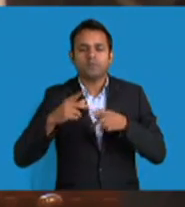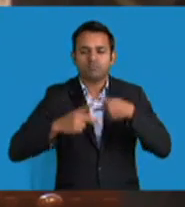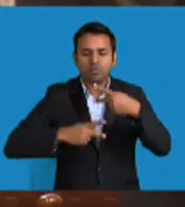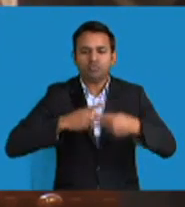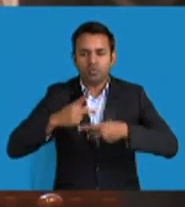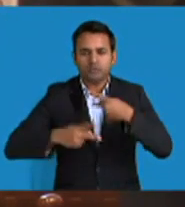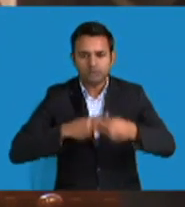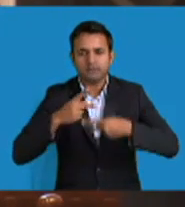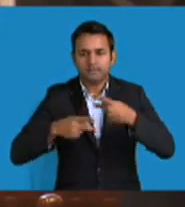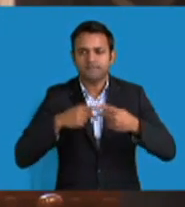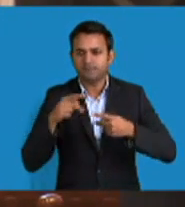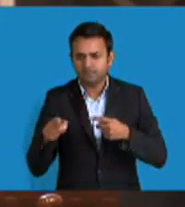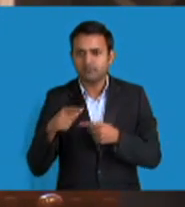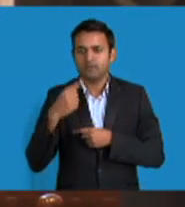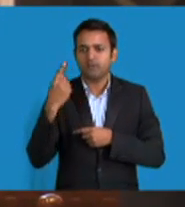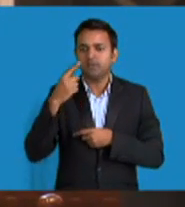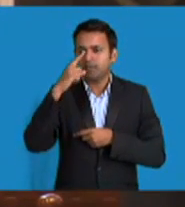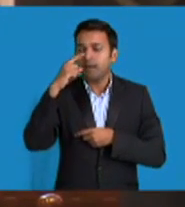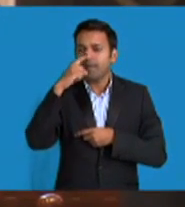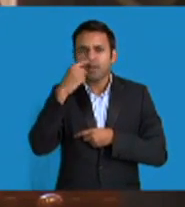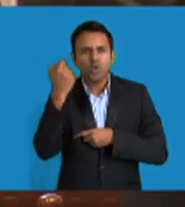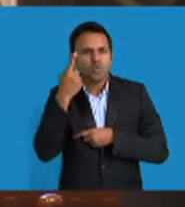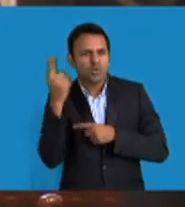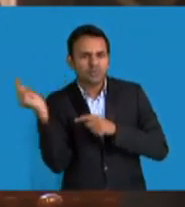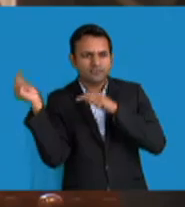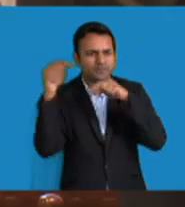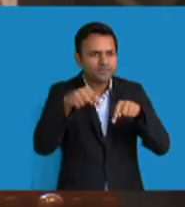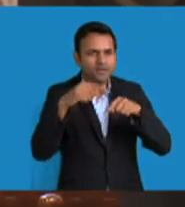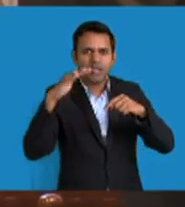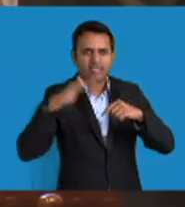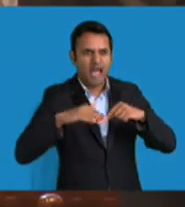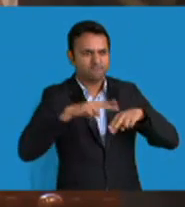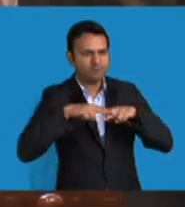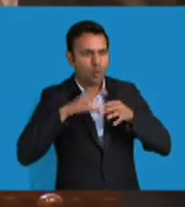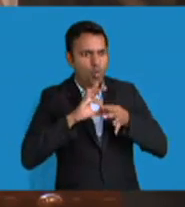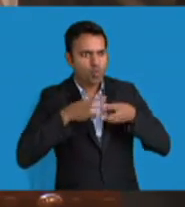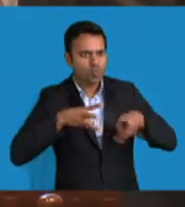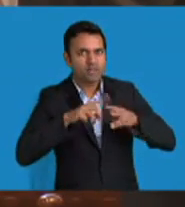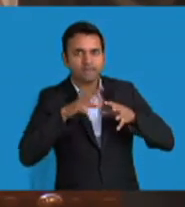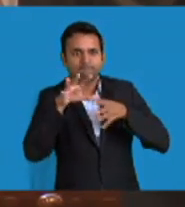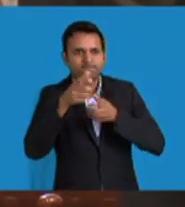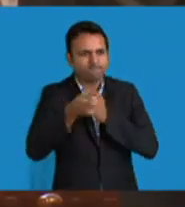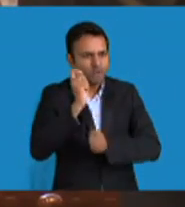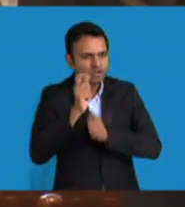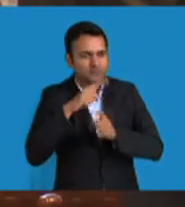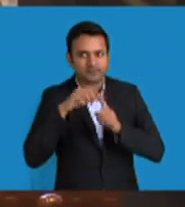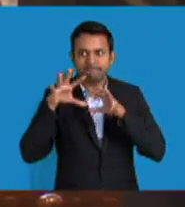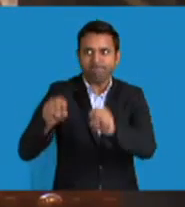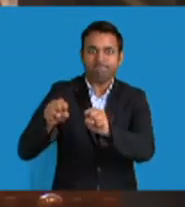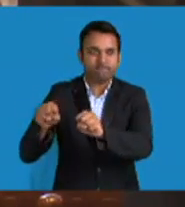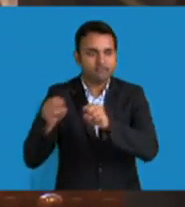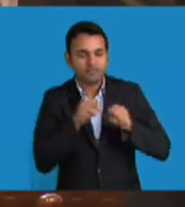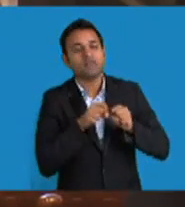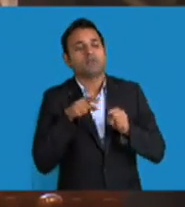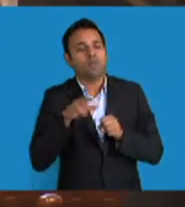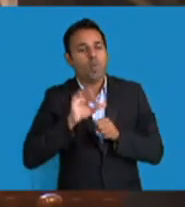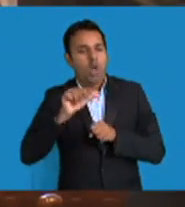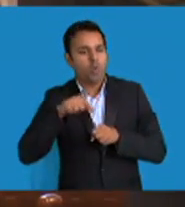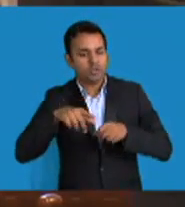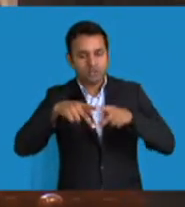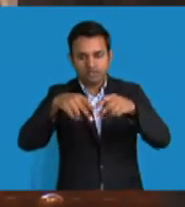that is engaging regional counterparts whose exclusive economic zone borders our waters, namely